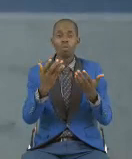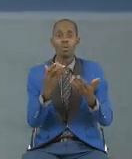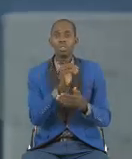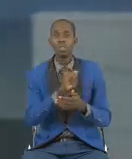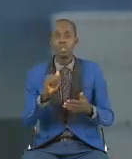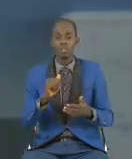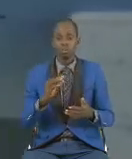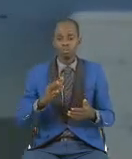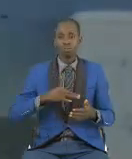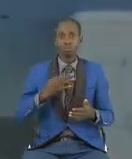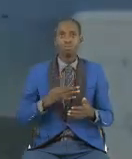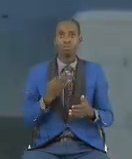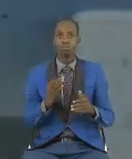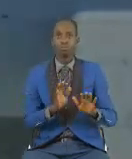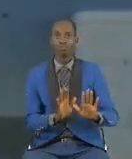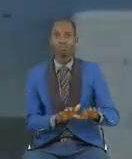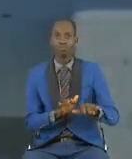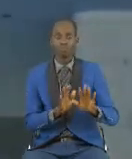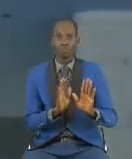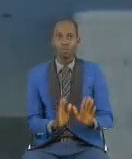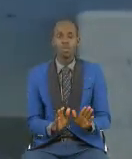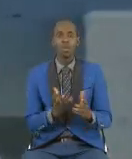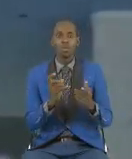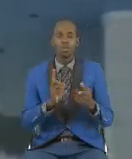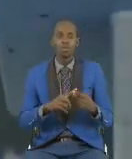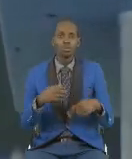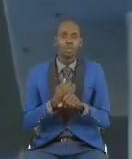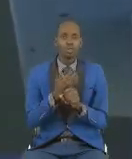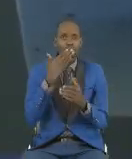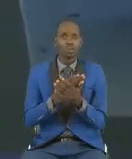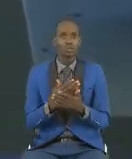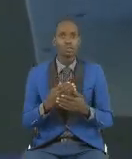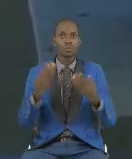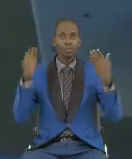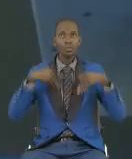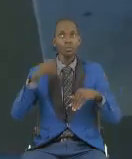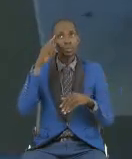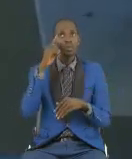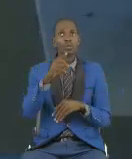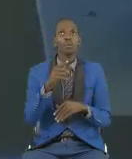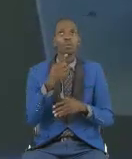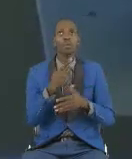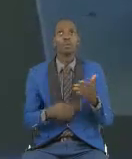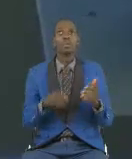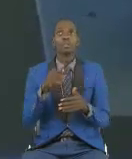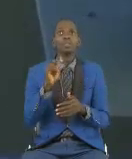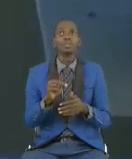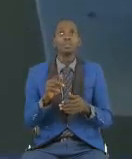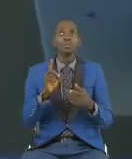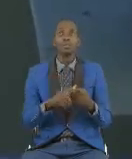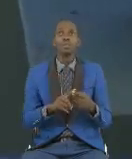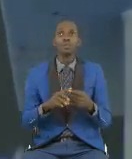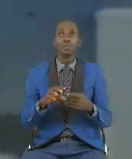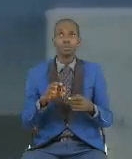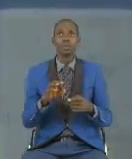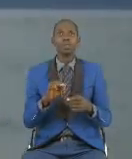tailor. I want him to sew this good dress for me. He doesn't need courage. All he needs to do is have a skill. Look at a